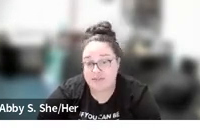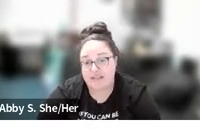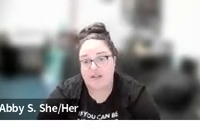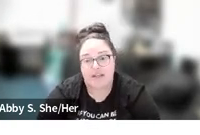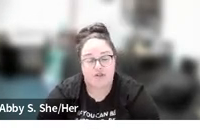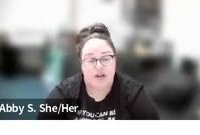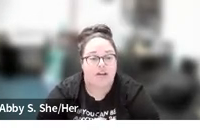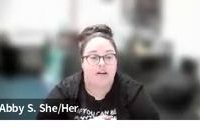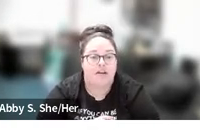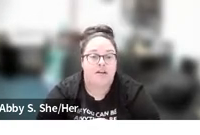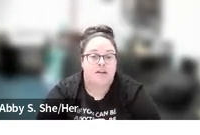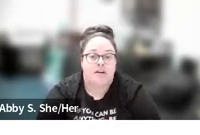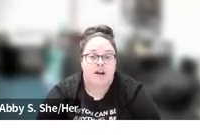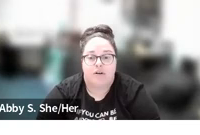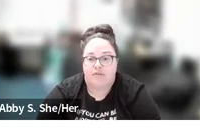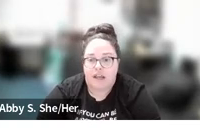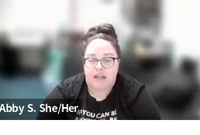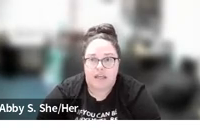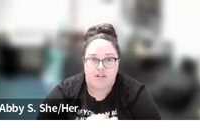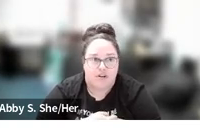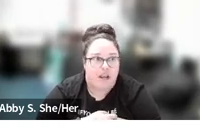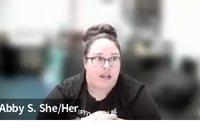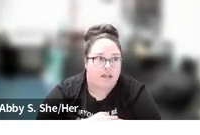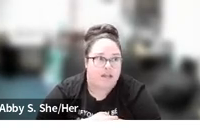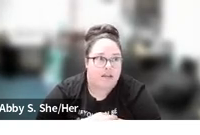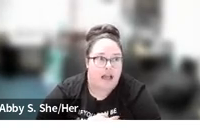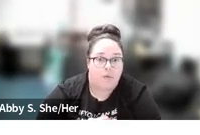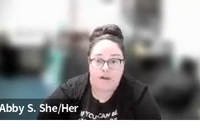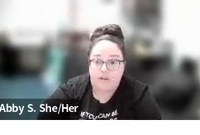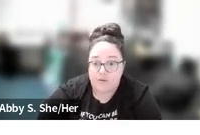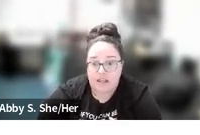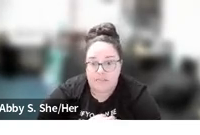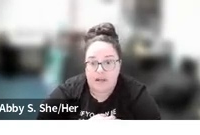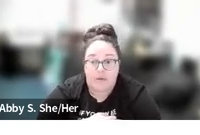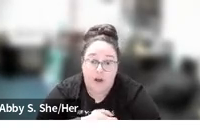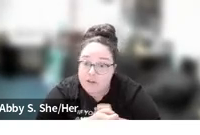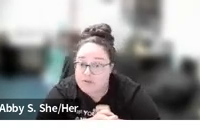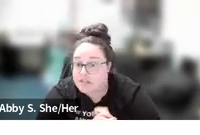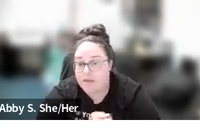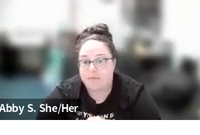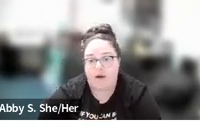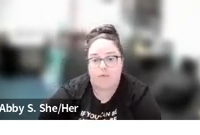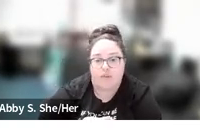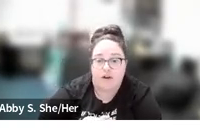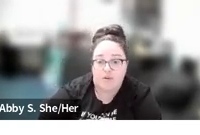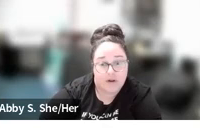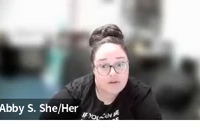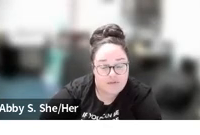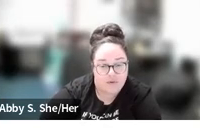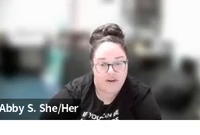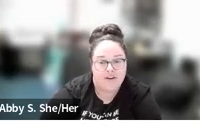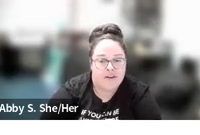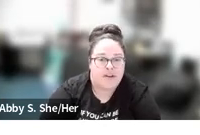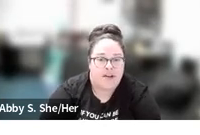stress levels even. It can track your heart rate, it can track how well you slept, how long you slept, how long you